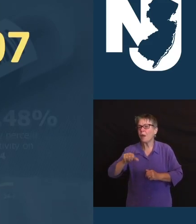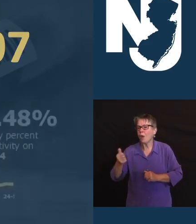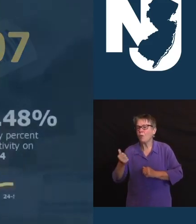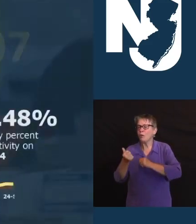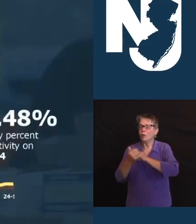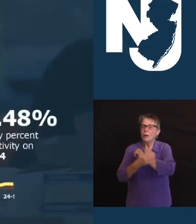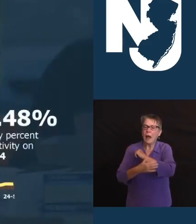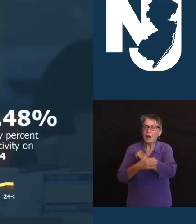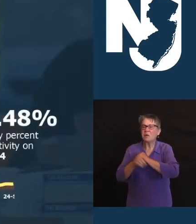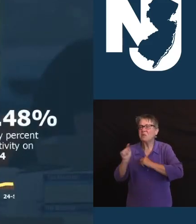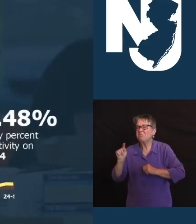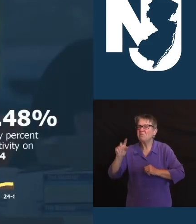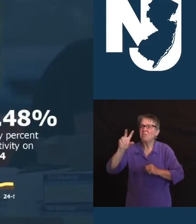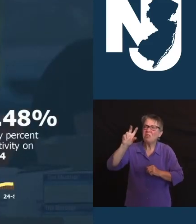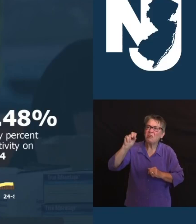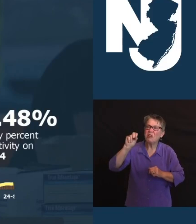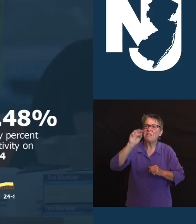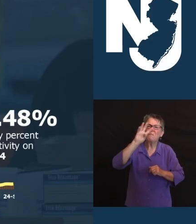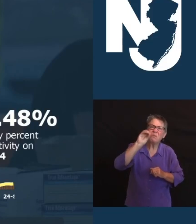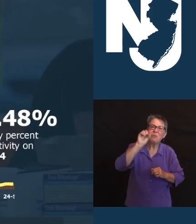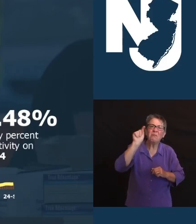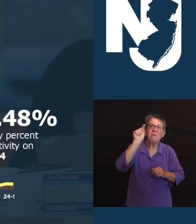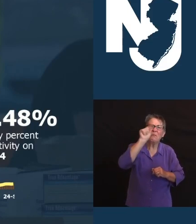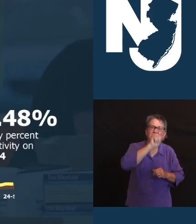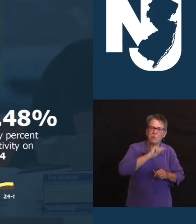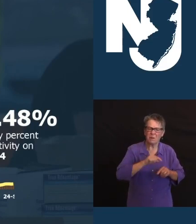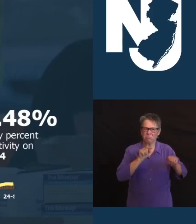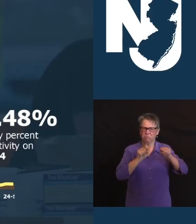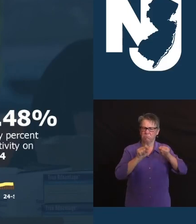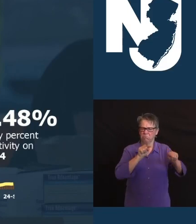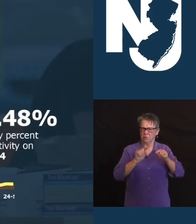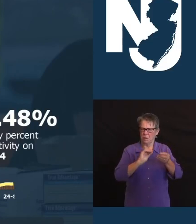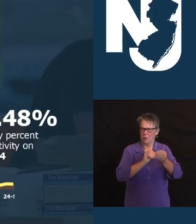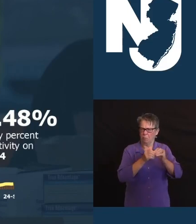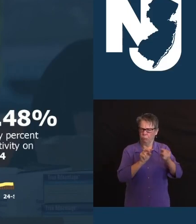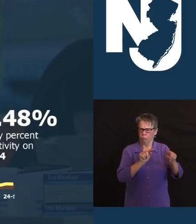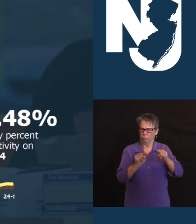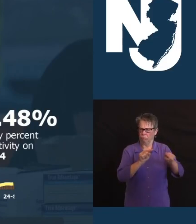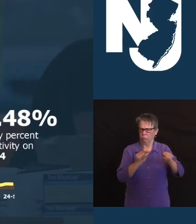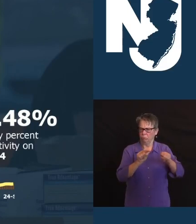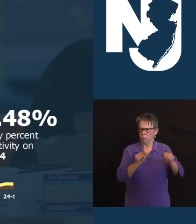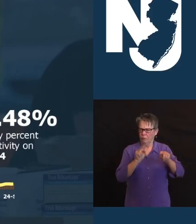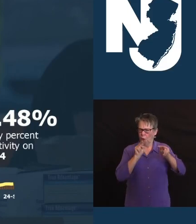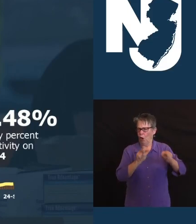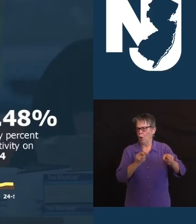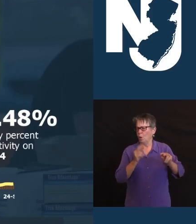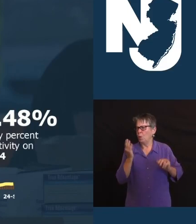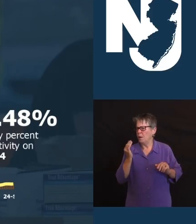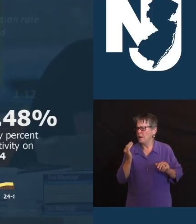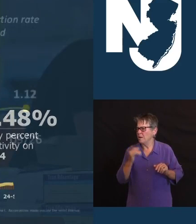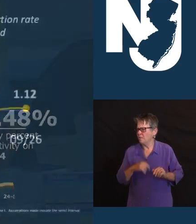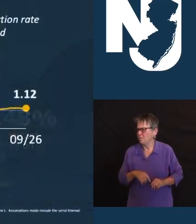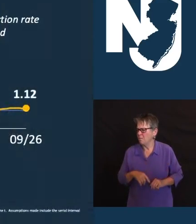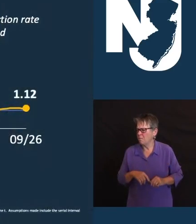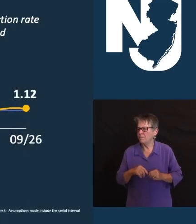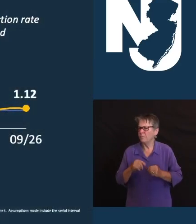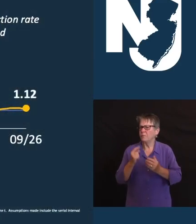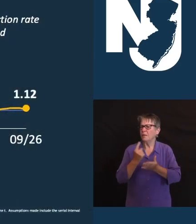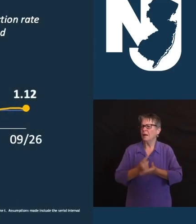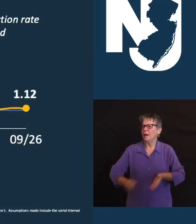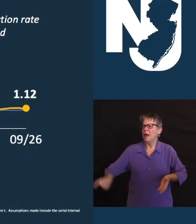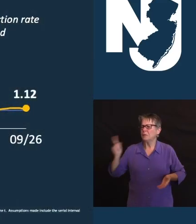all tests recorded on Thursday, September 24, the positivity rate was 2.48%. Statewide rate of transmission